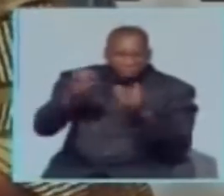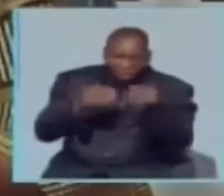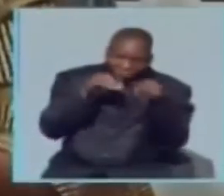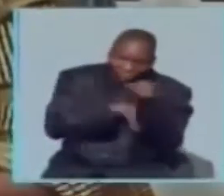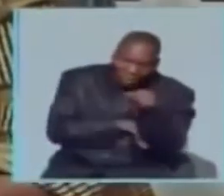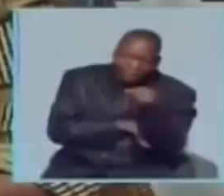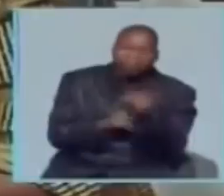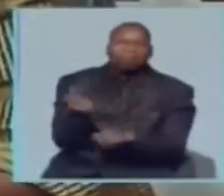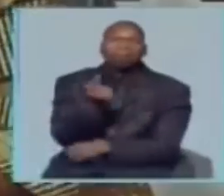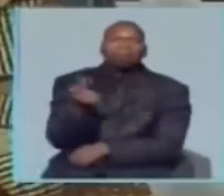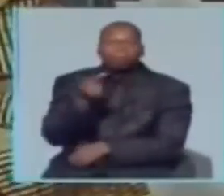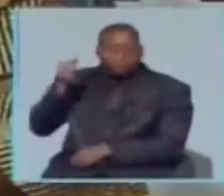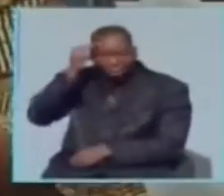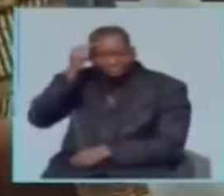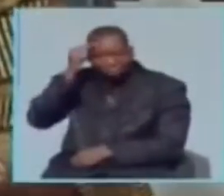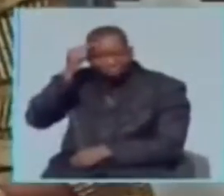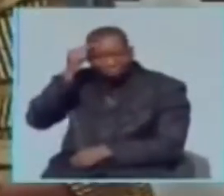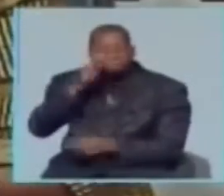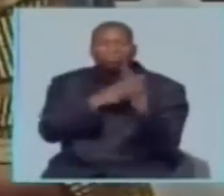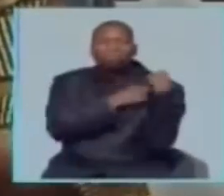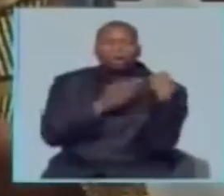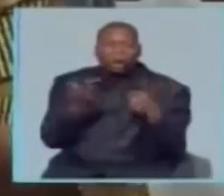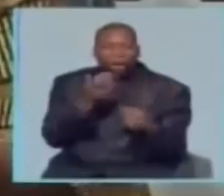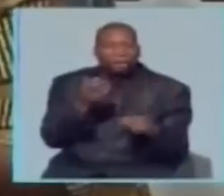not carry this burden. And if there are many players,